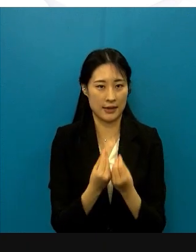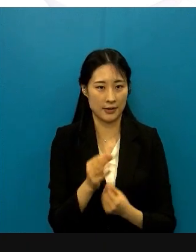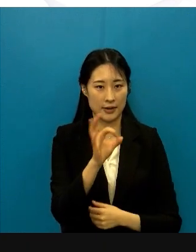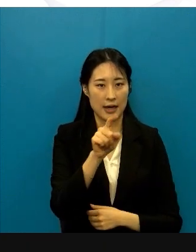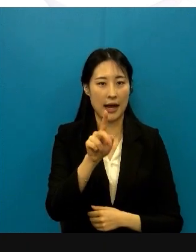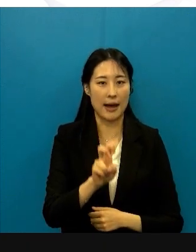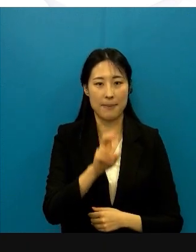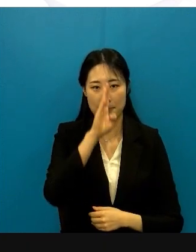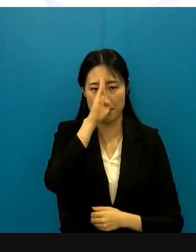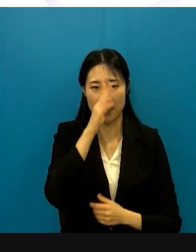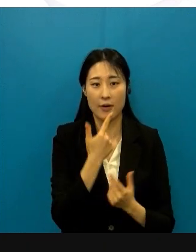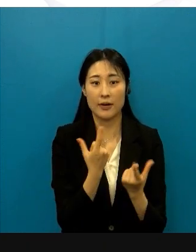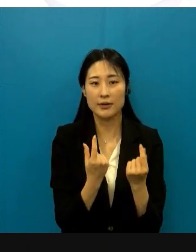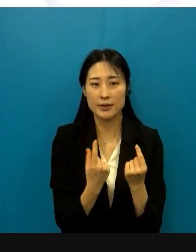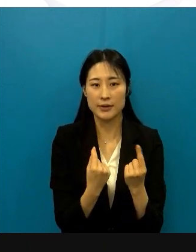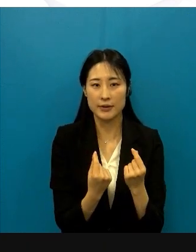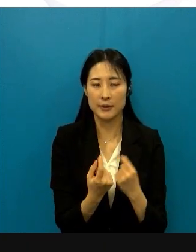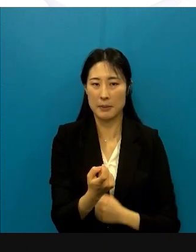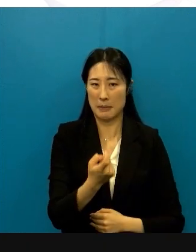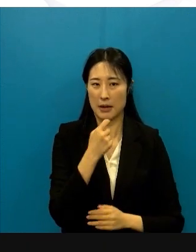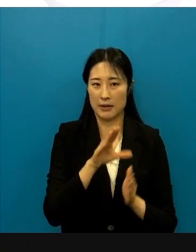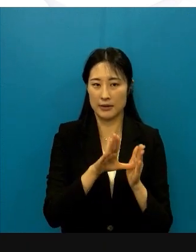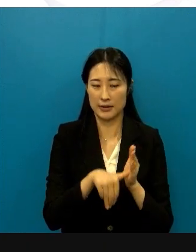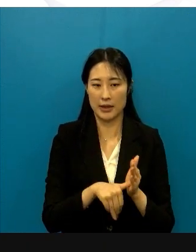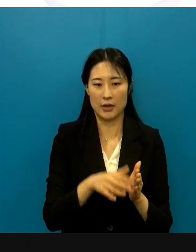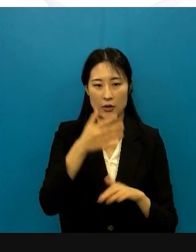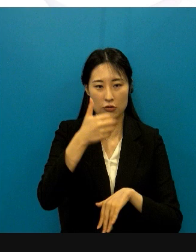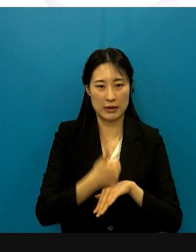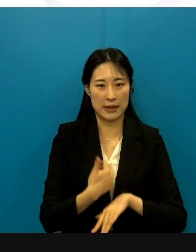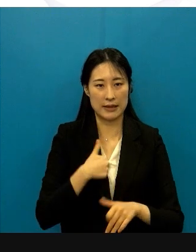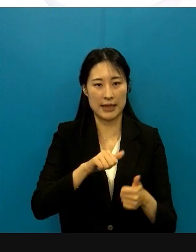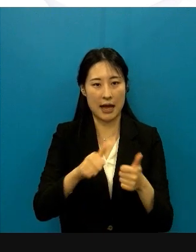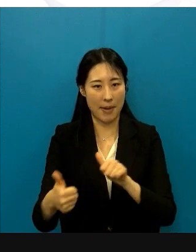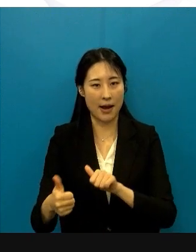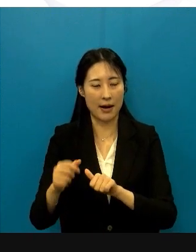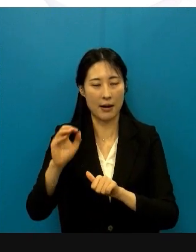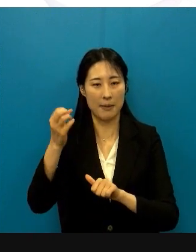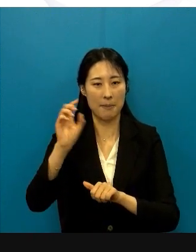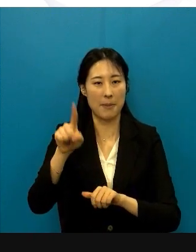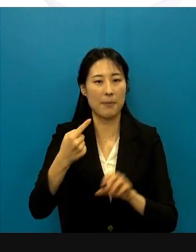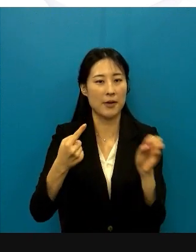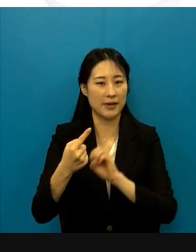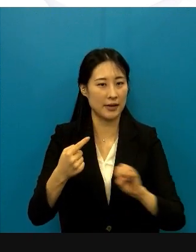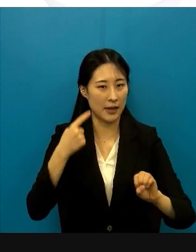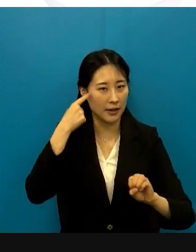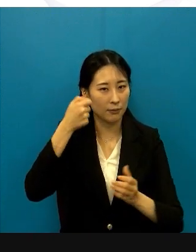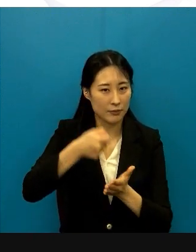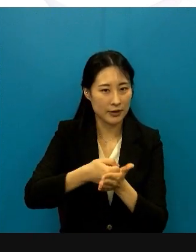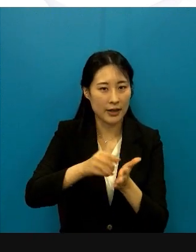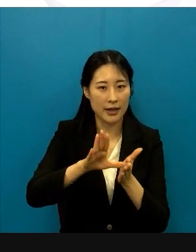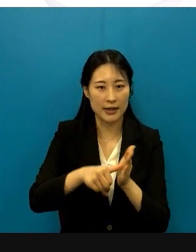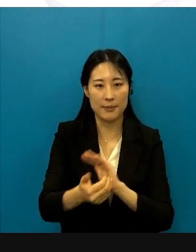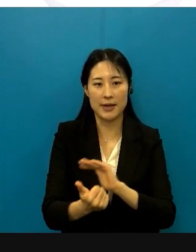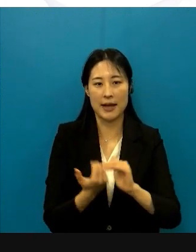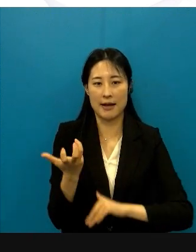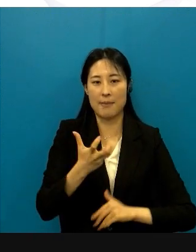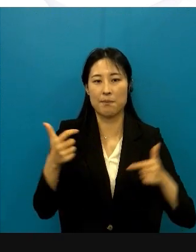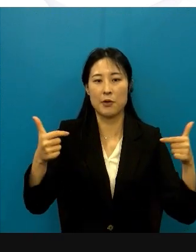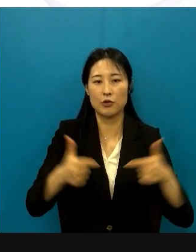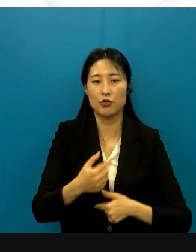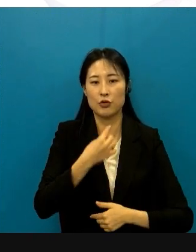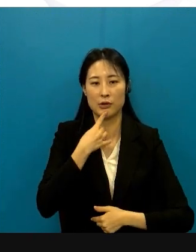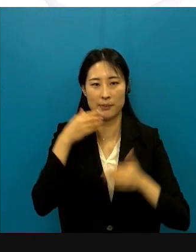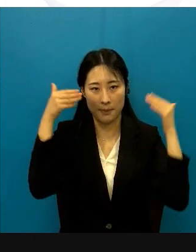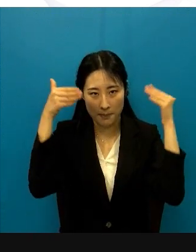away from this, in England, most individuals die within a hospital setting. Now, an even worse